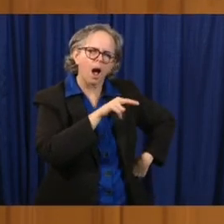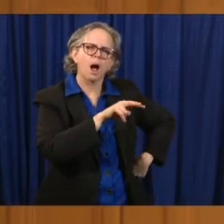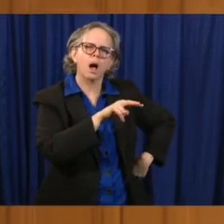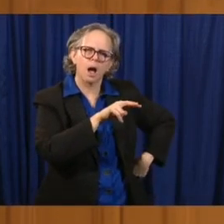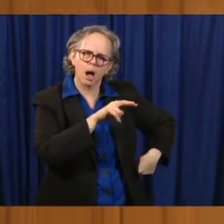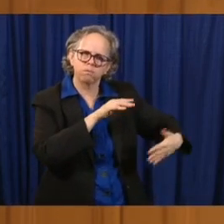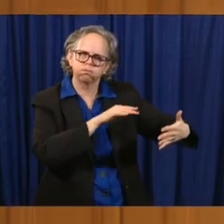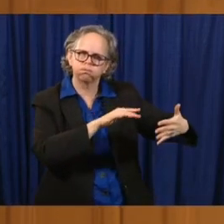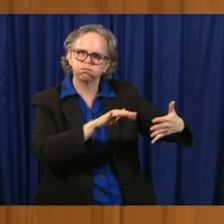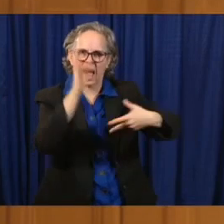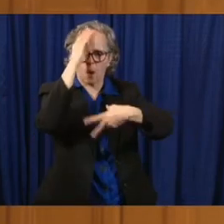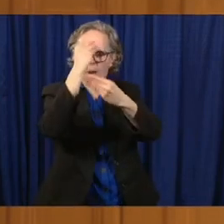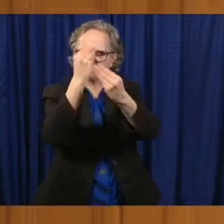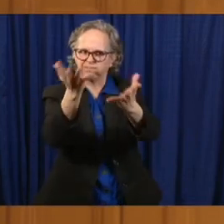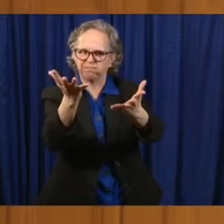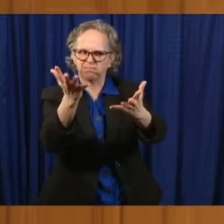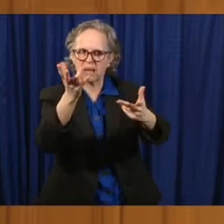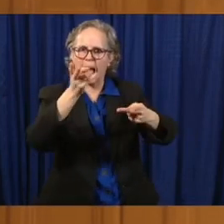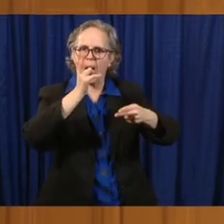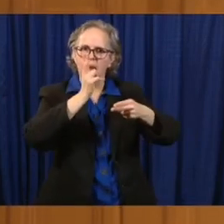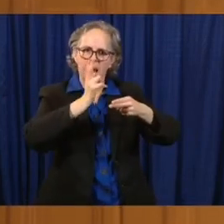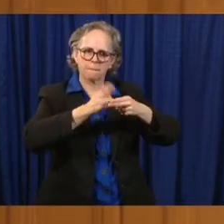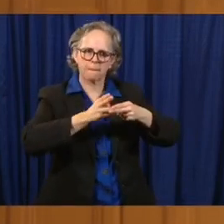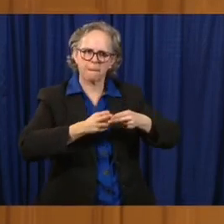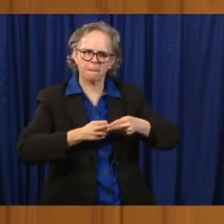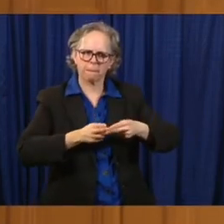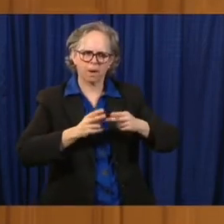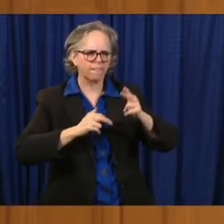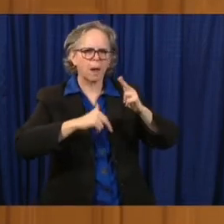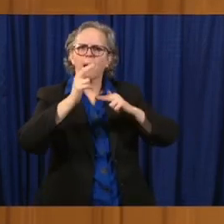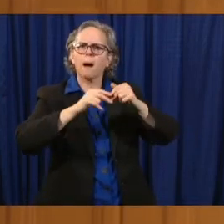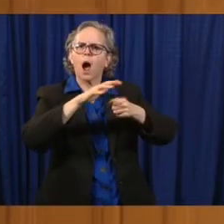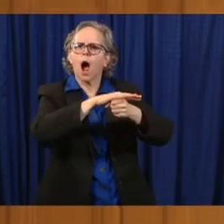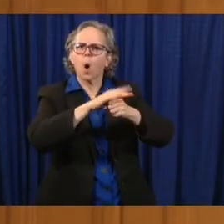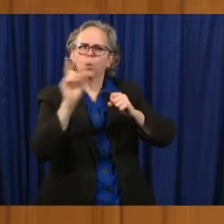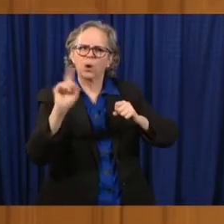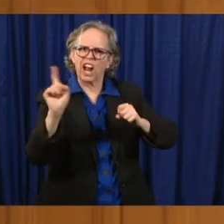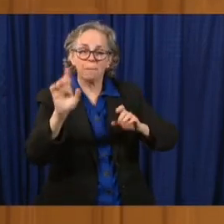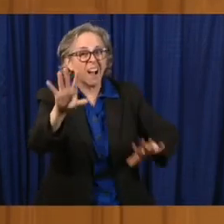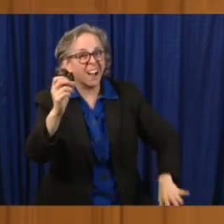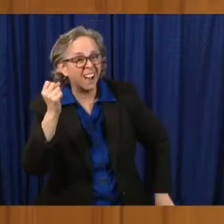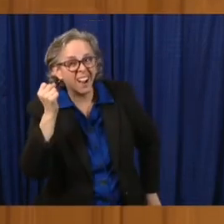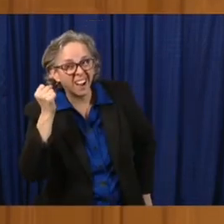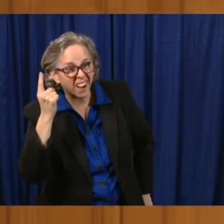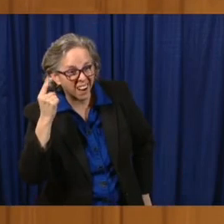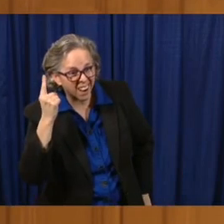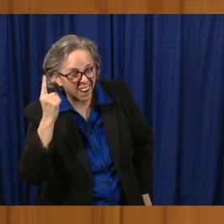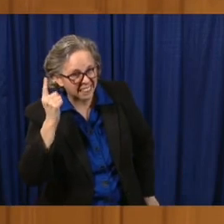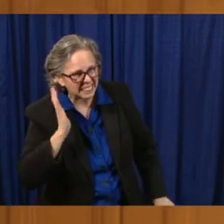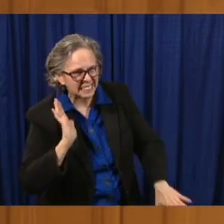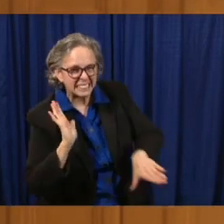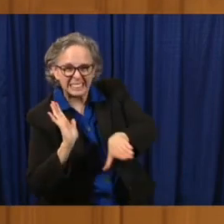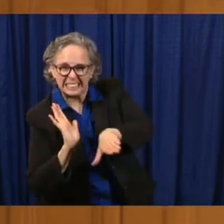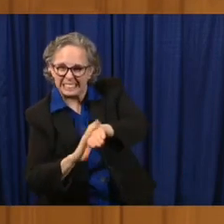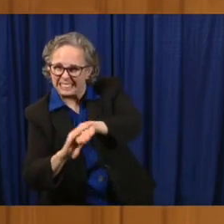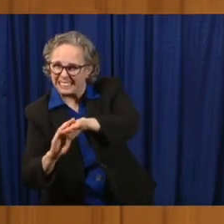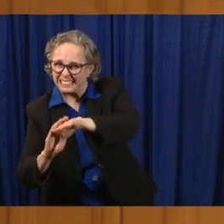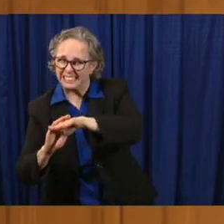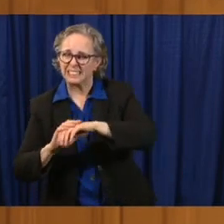these facilities. But I want to tell folks, proceed with caution. It's really, really hard. It's not